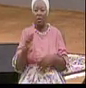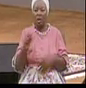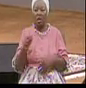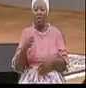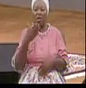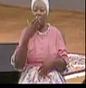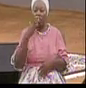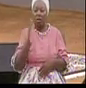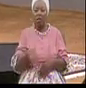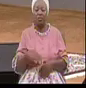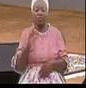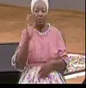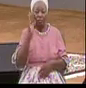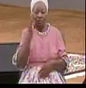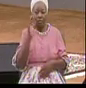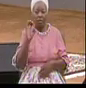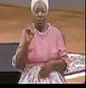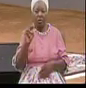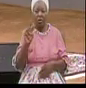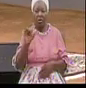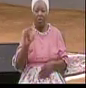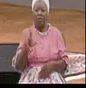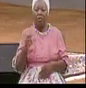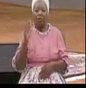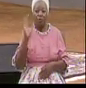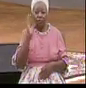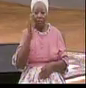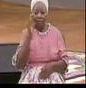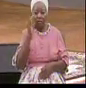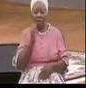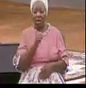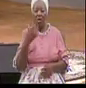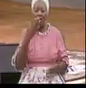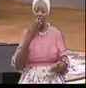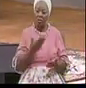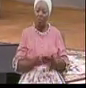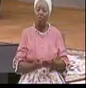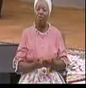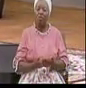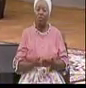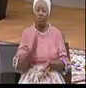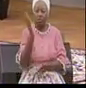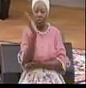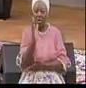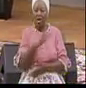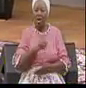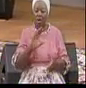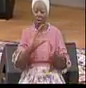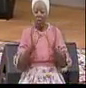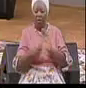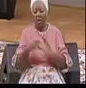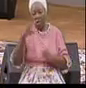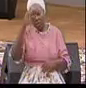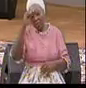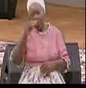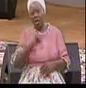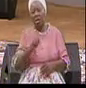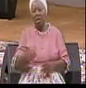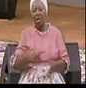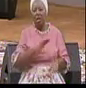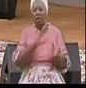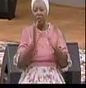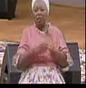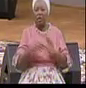fruit. A good tree, a converted man, a